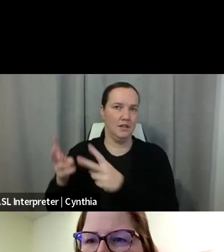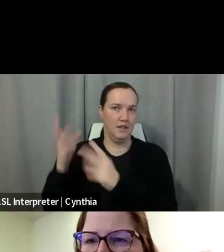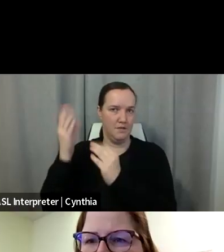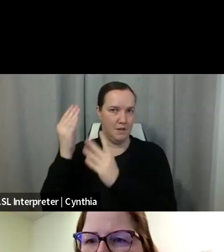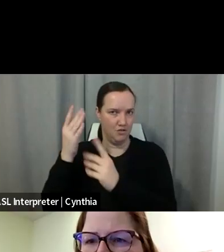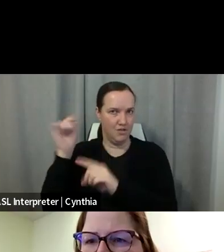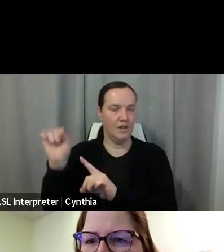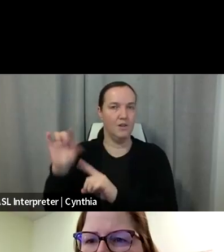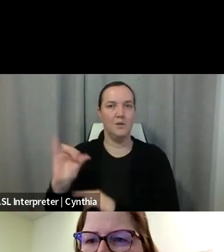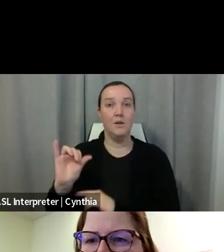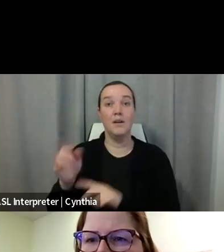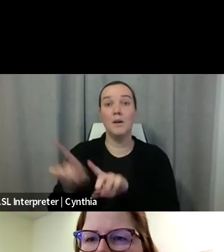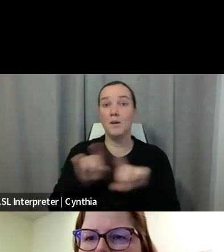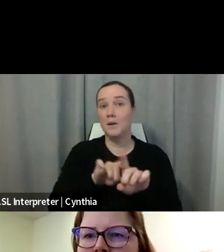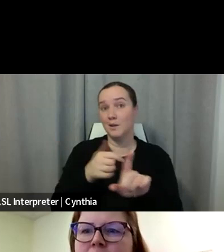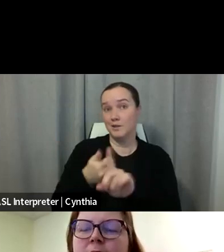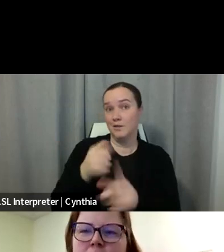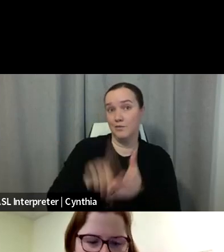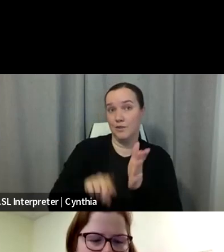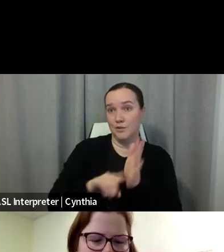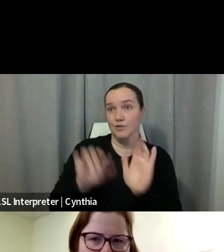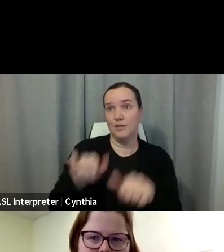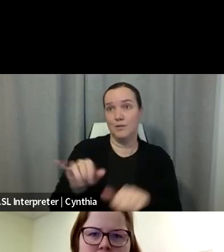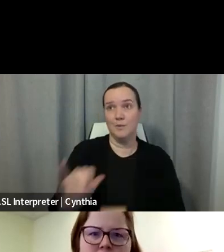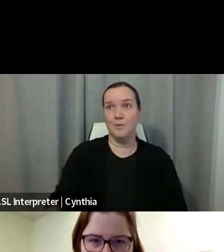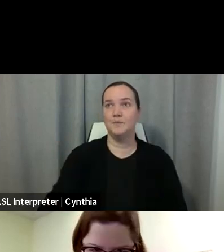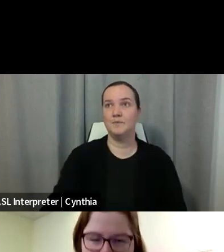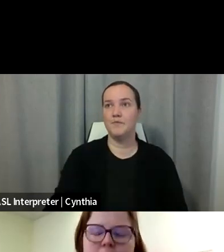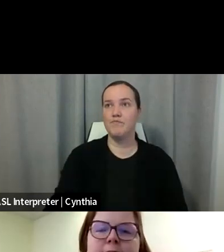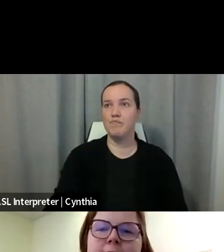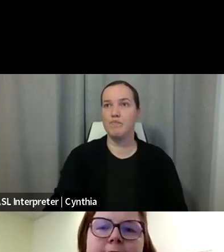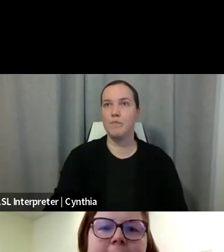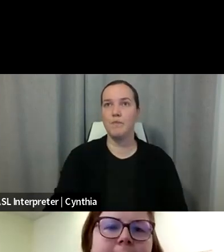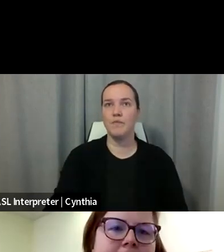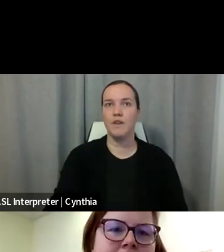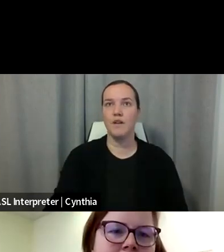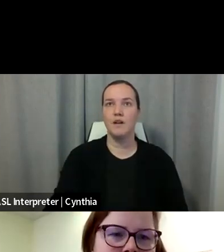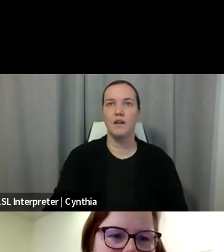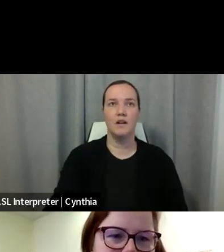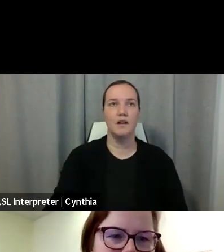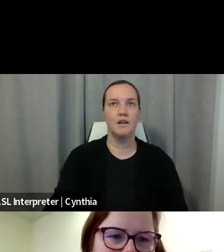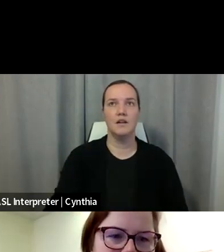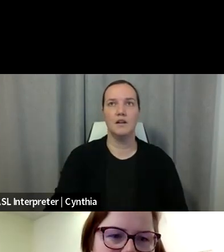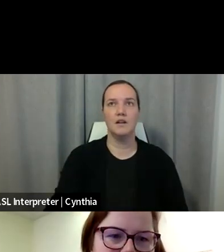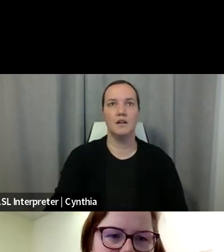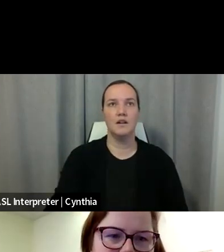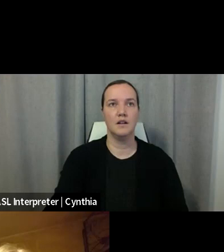of course, research that further online if you'd like. So let's get going.